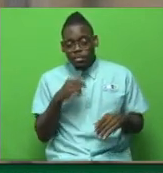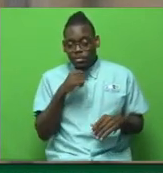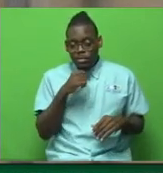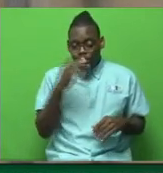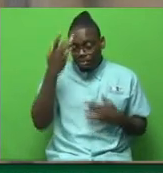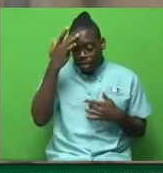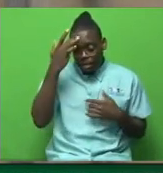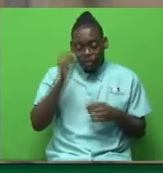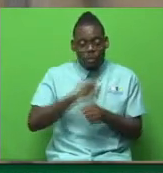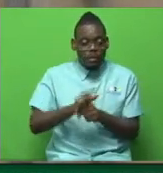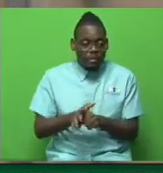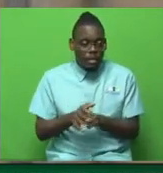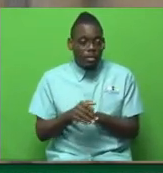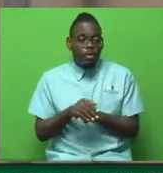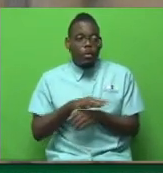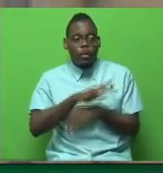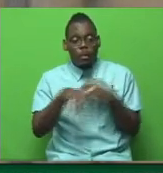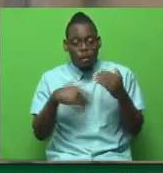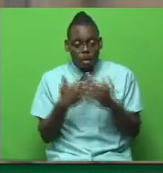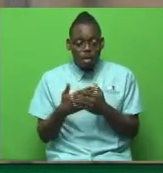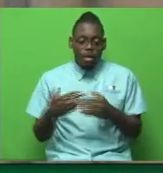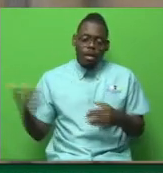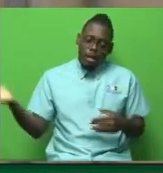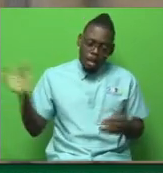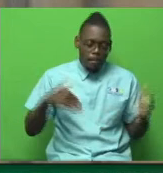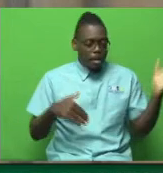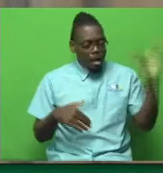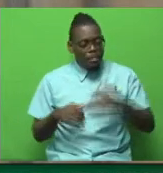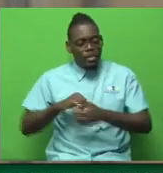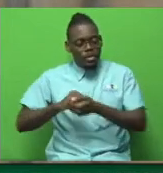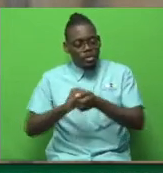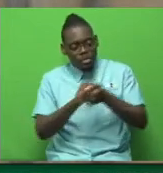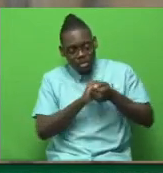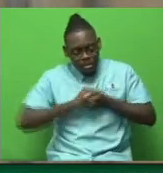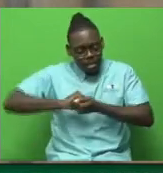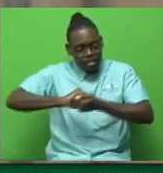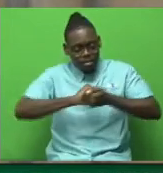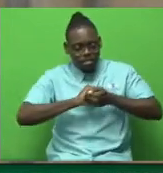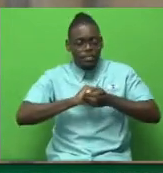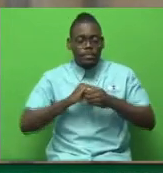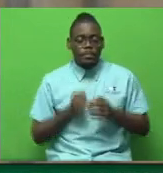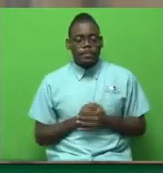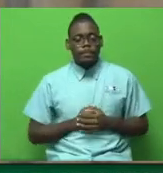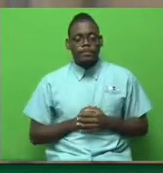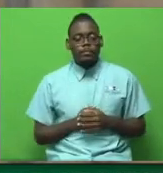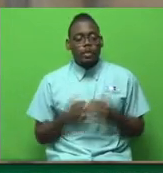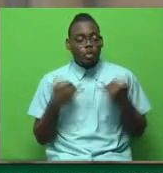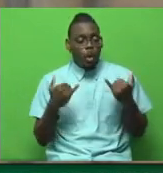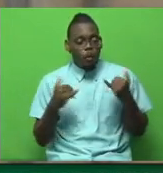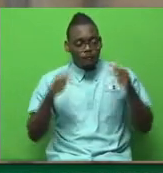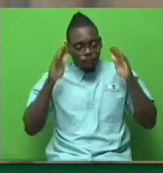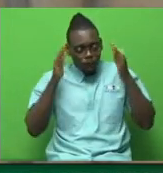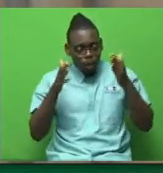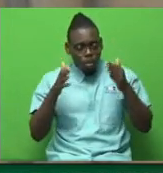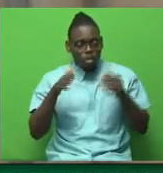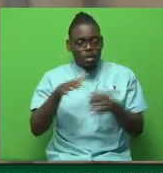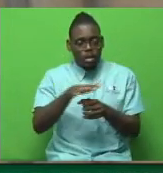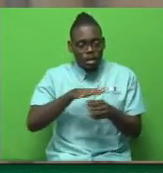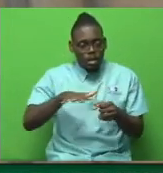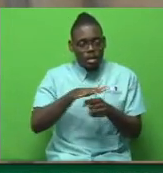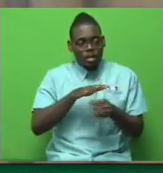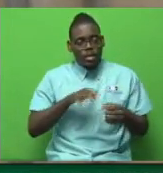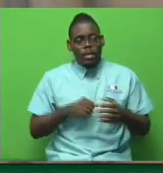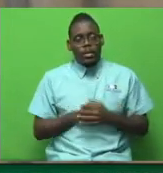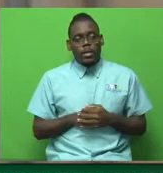working together in harmony I turn to my constituency of Saint ansis and as I thank them for their confidence in me